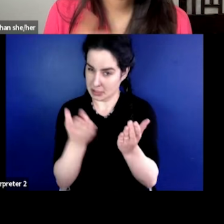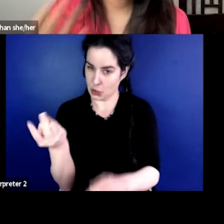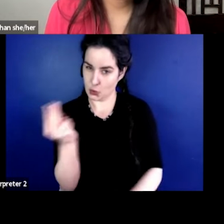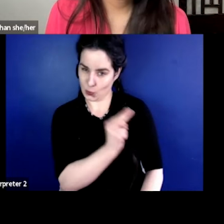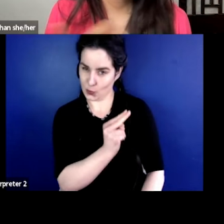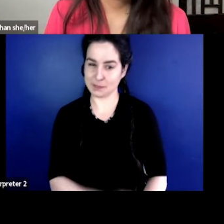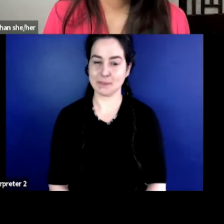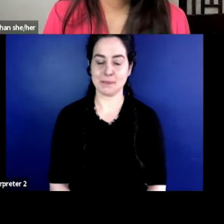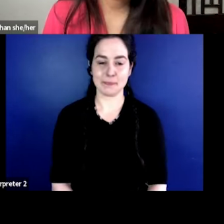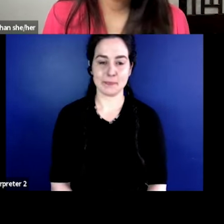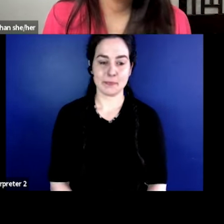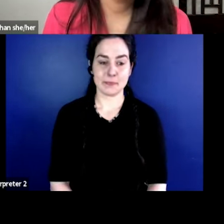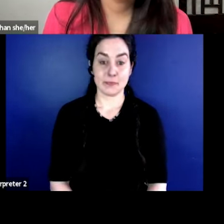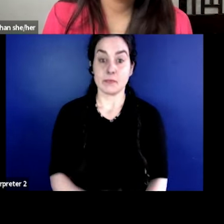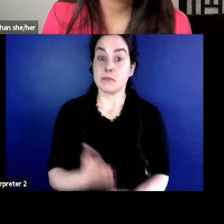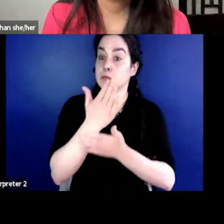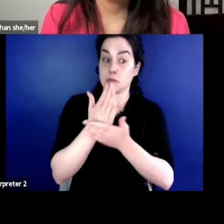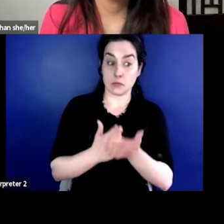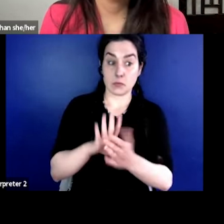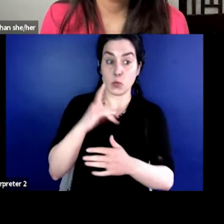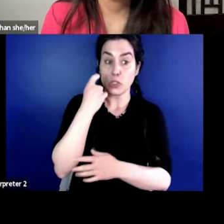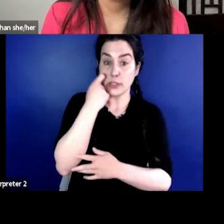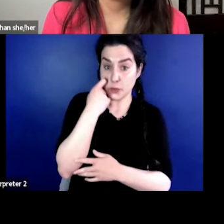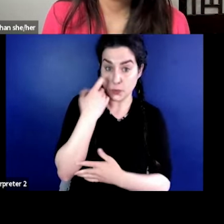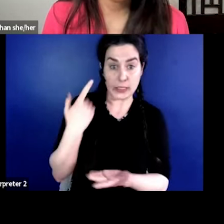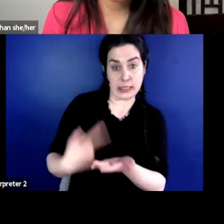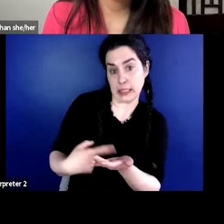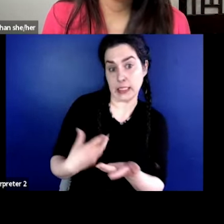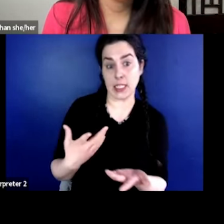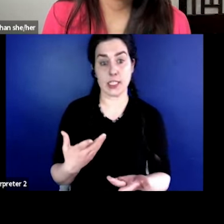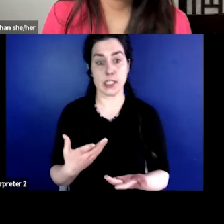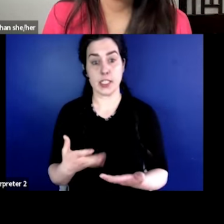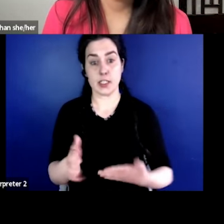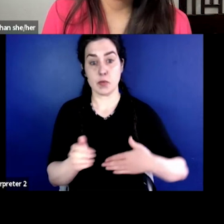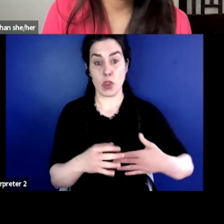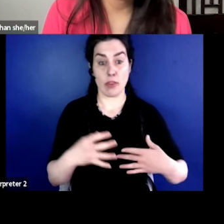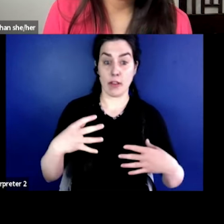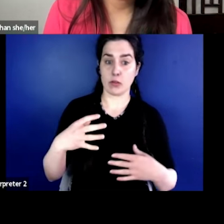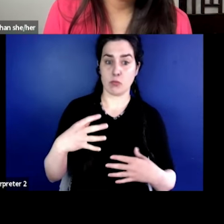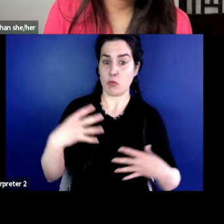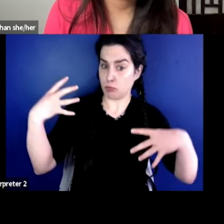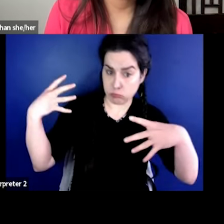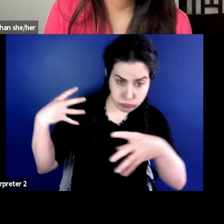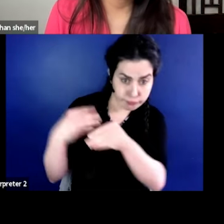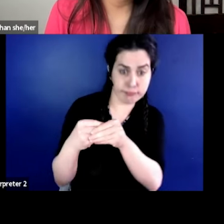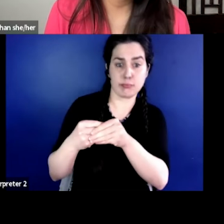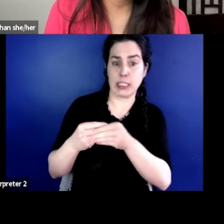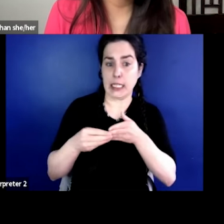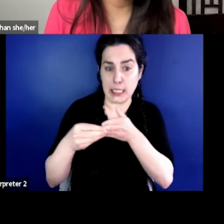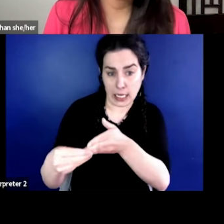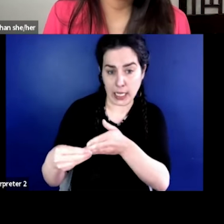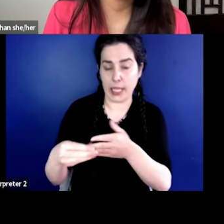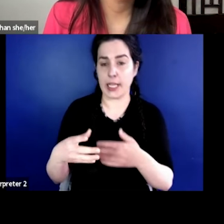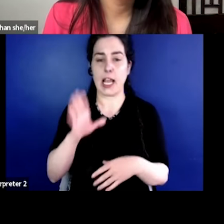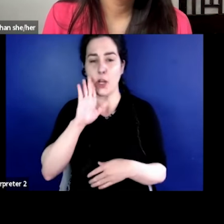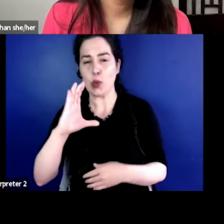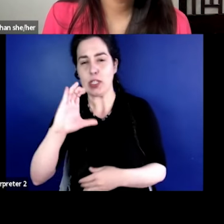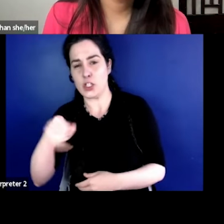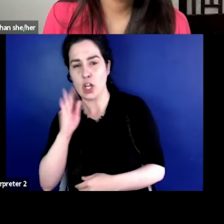And so some of the ones that I just talked about, the Comprehensive Guide on Gender-Based Violence Complaints, there's an education and training toolkit that I know CJ is going to be talking